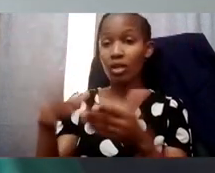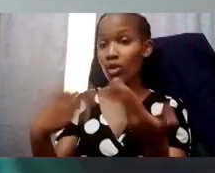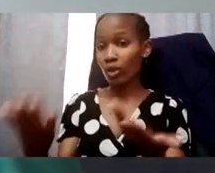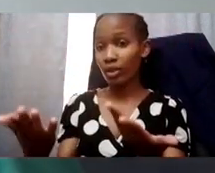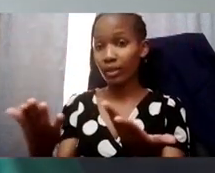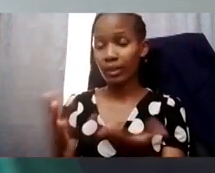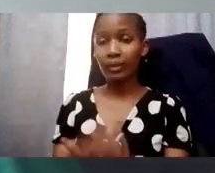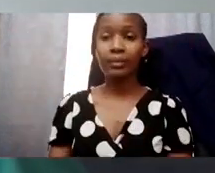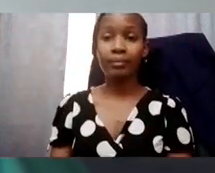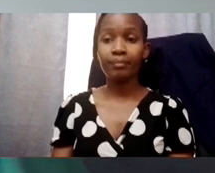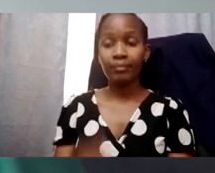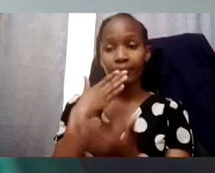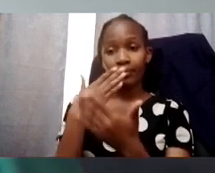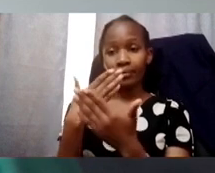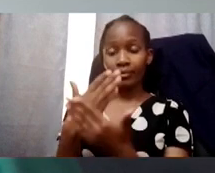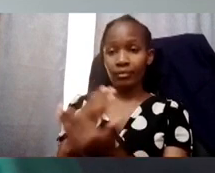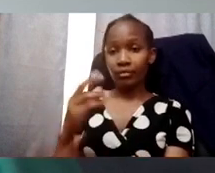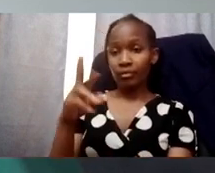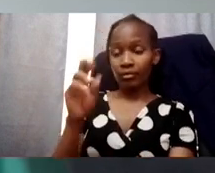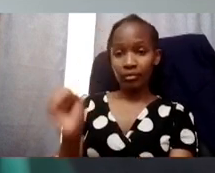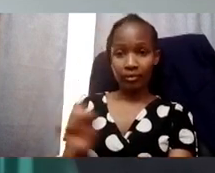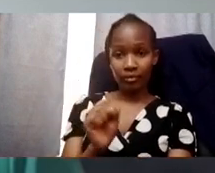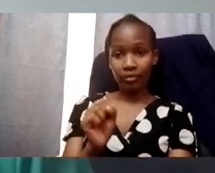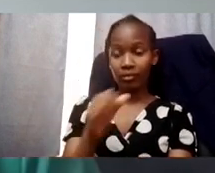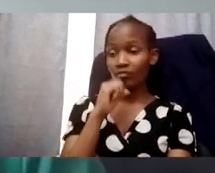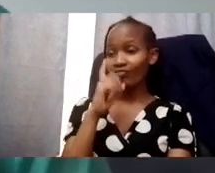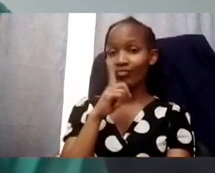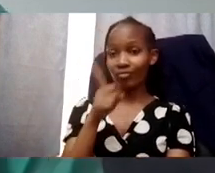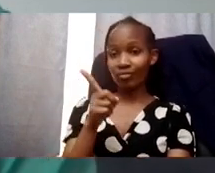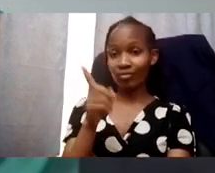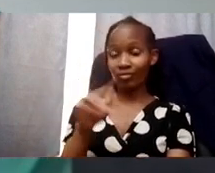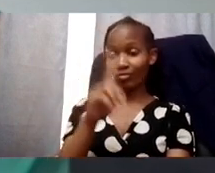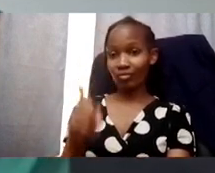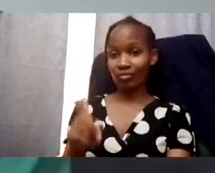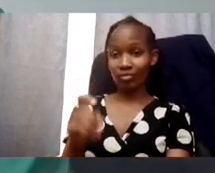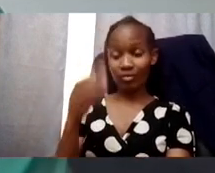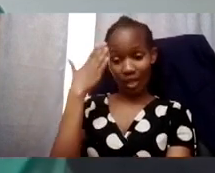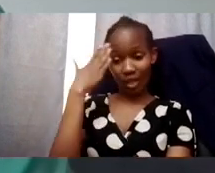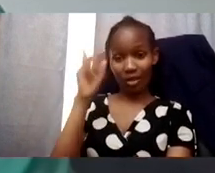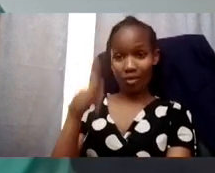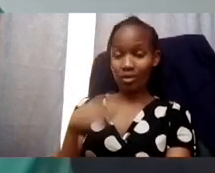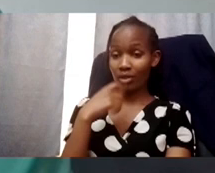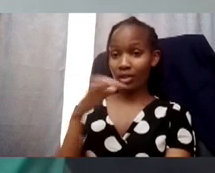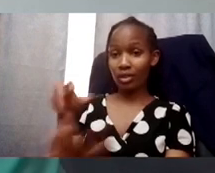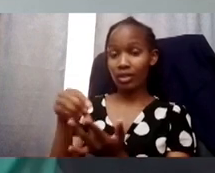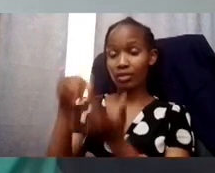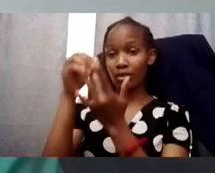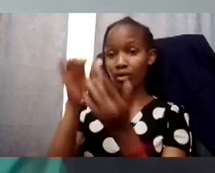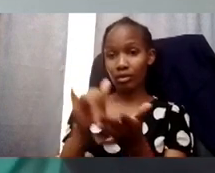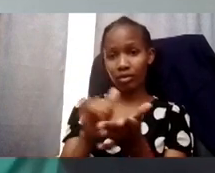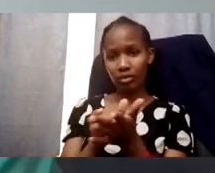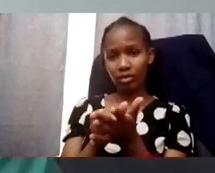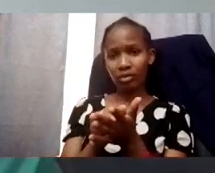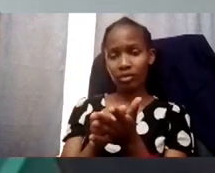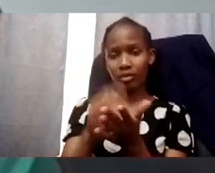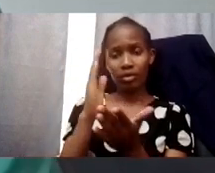Thank you, Chris. I'm not really sure exactly what you mean by special lights. For sure, what we do,